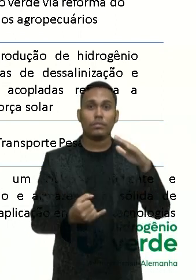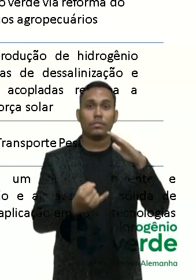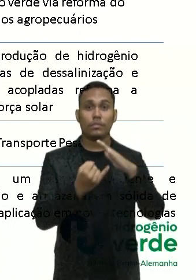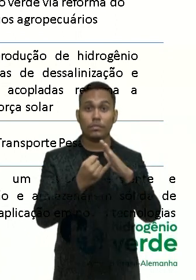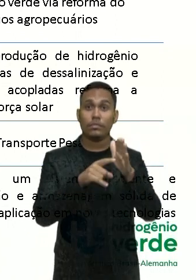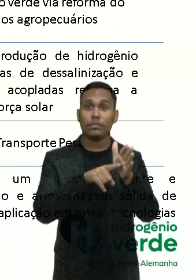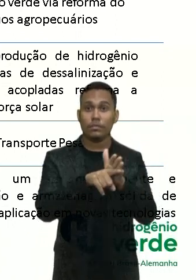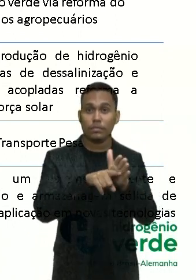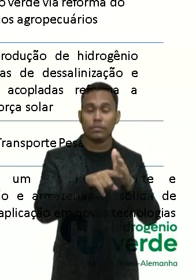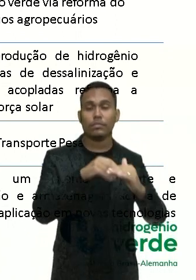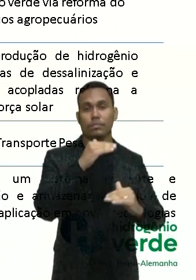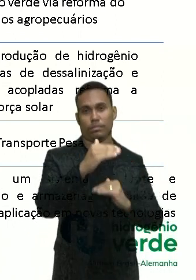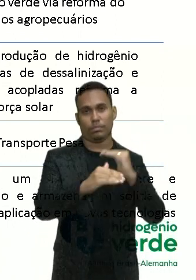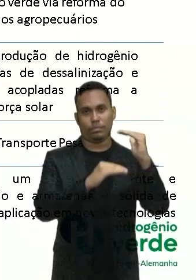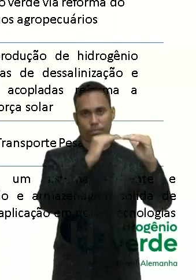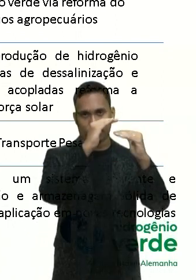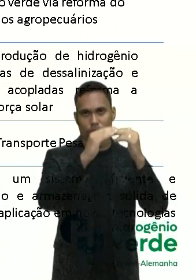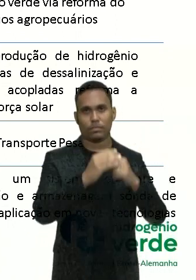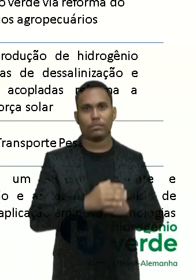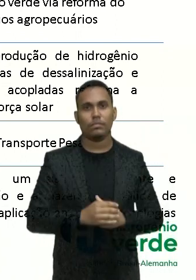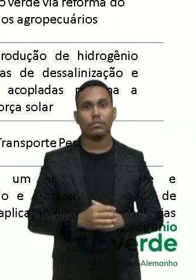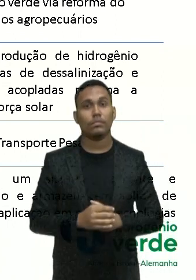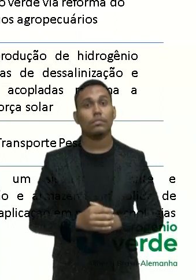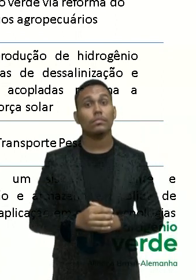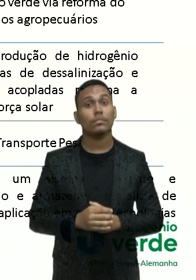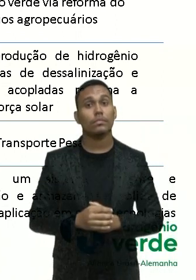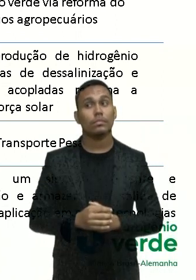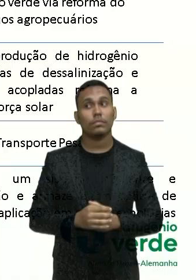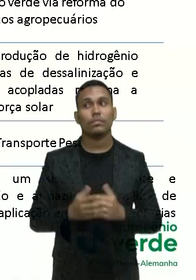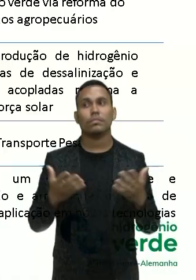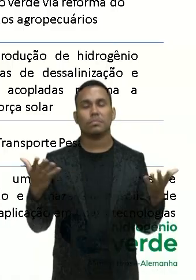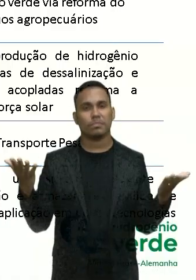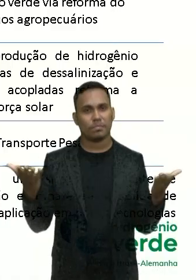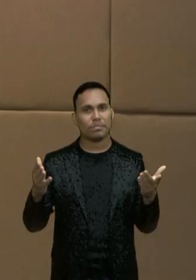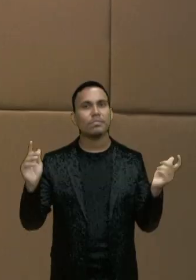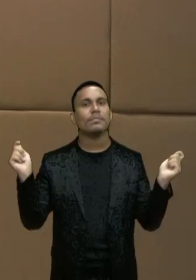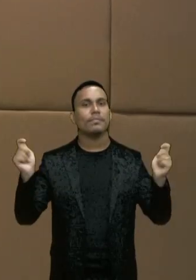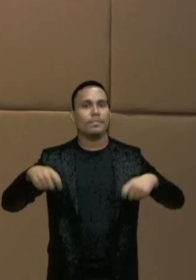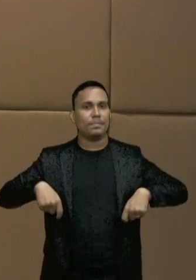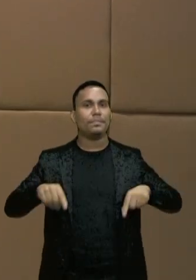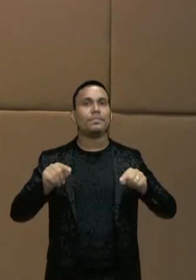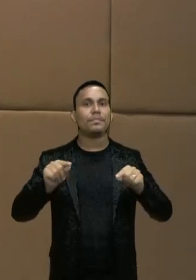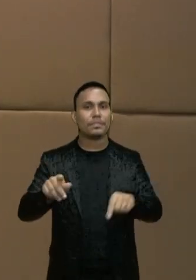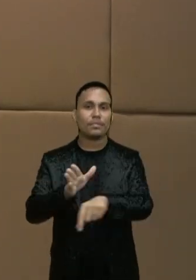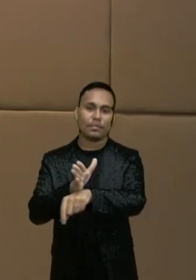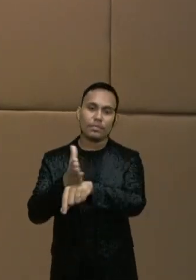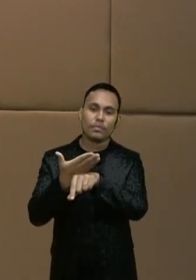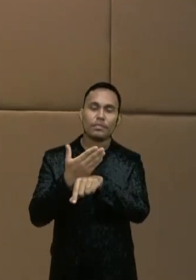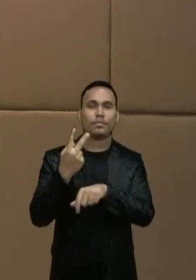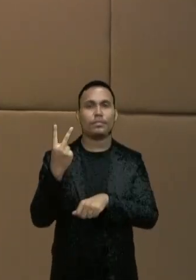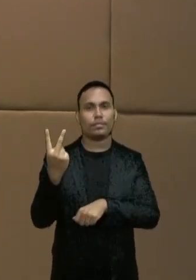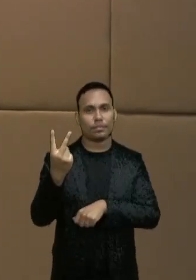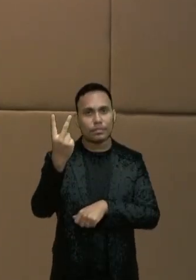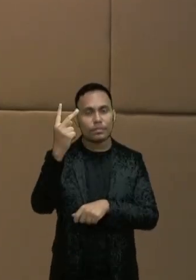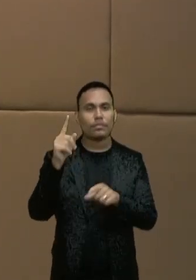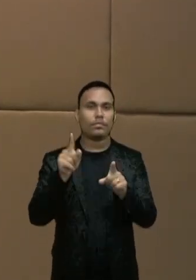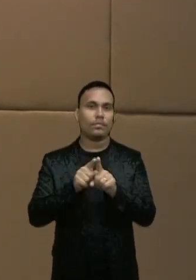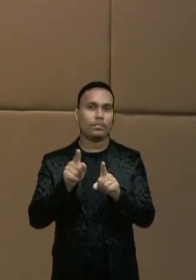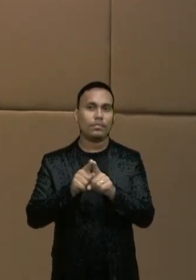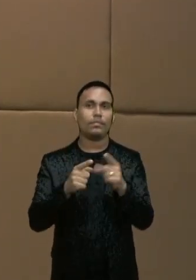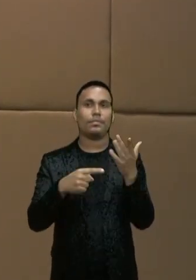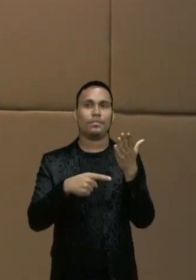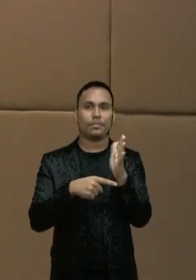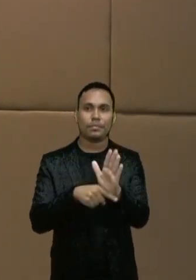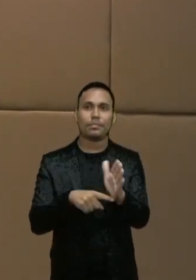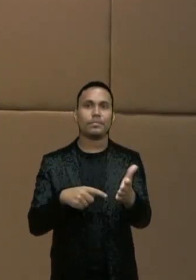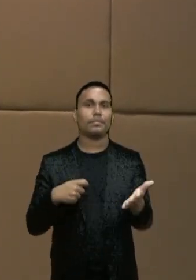with research and development, nós temos a possibilidade de ceder valor, uma ajuda de